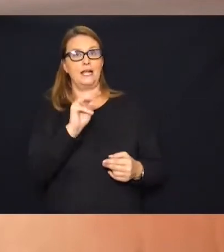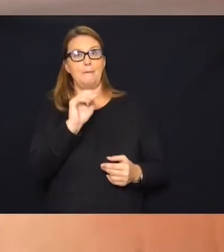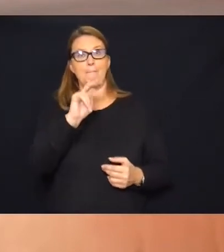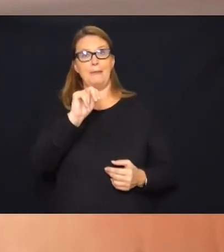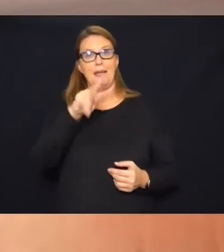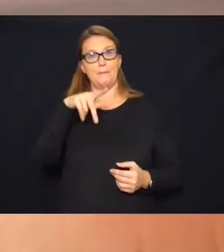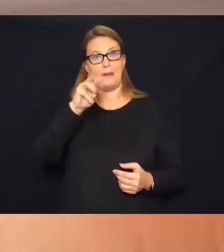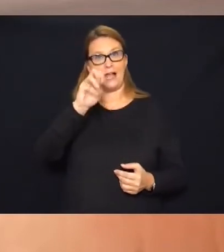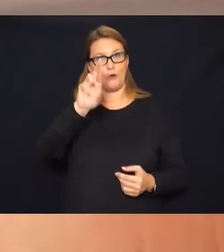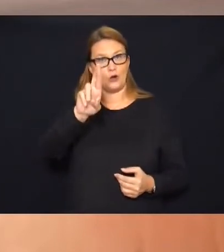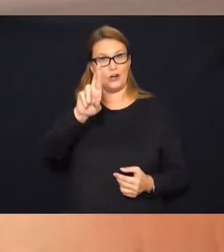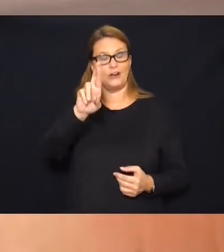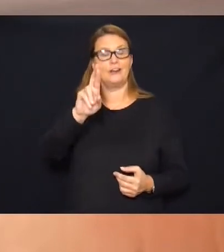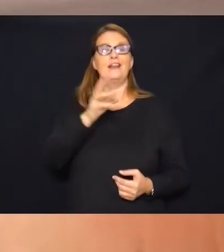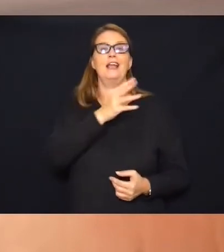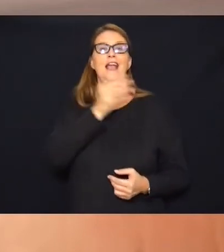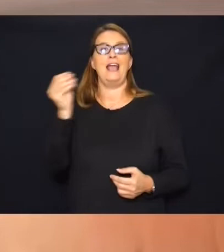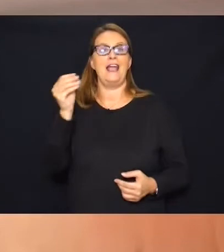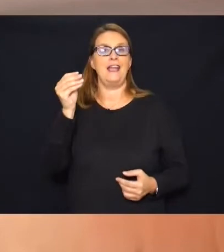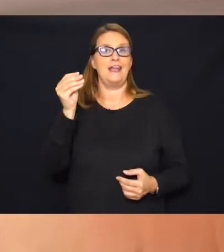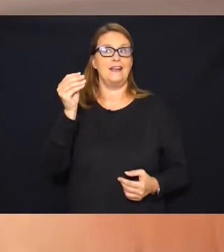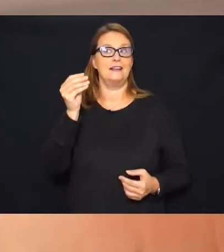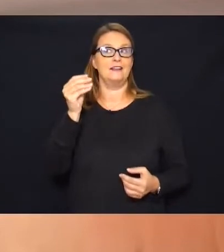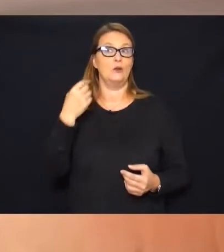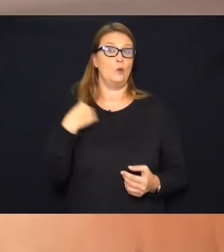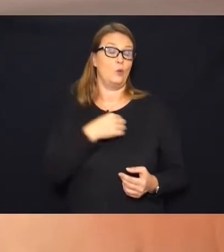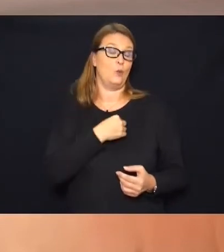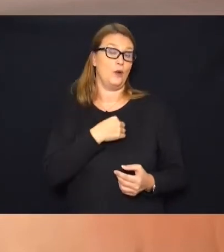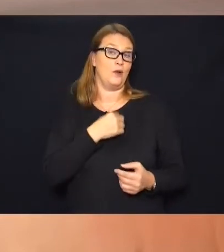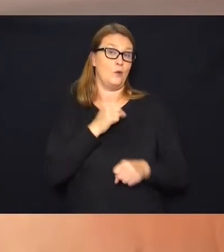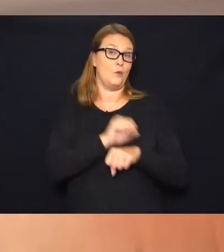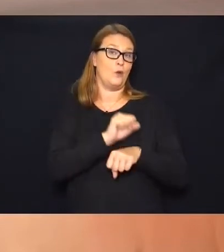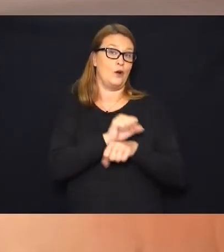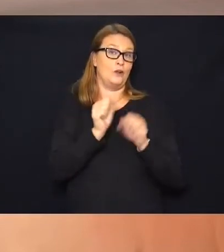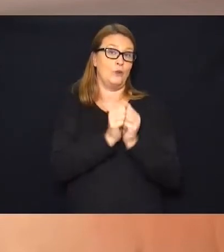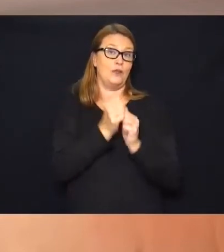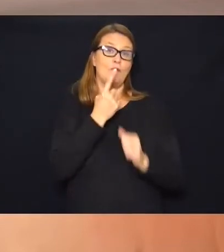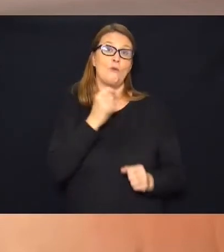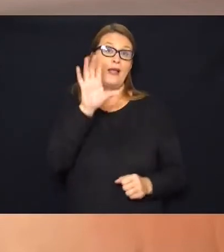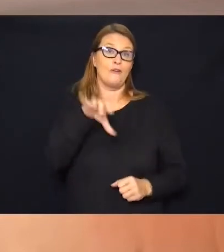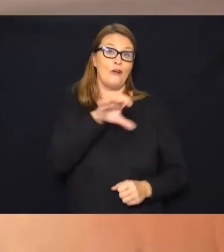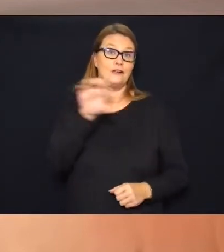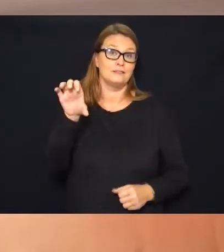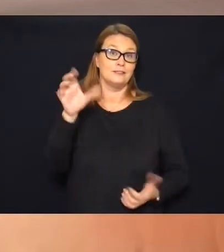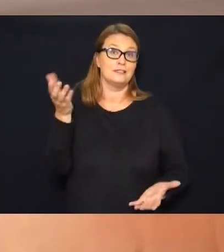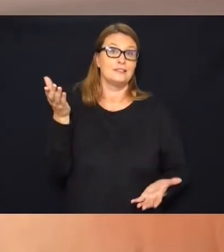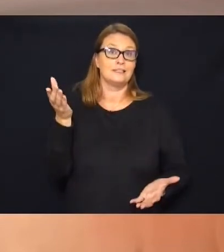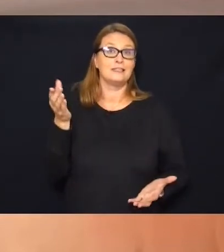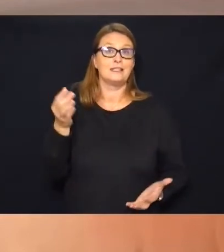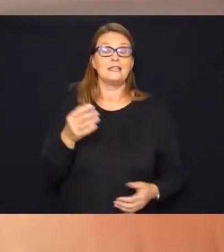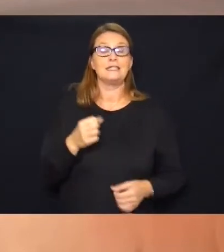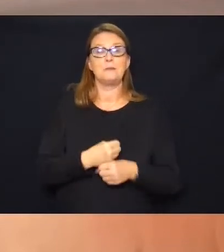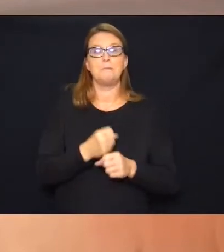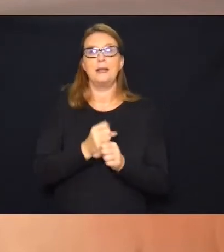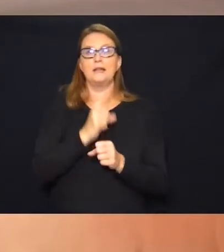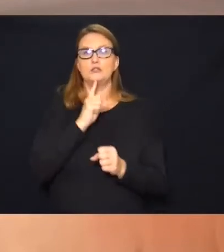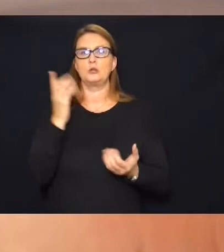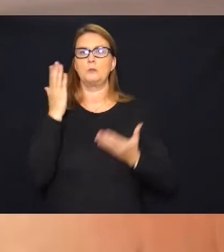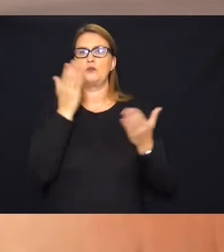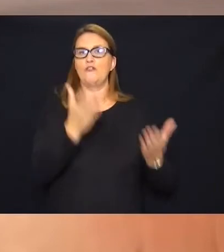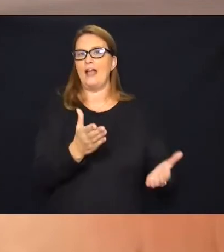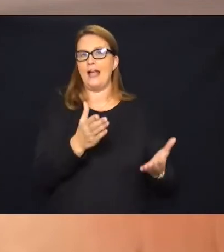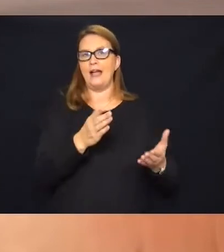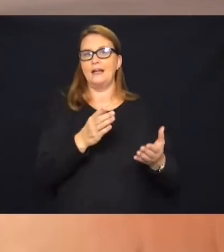things that recommended or mentioned today that we're doing is working with the Red Cross to make sure that we provide additional assistance for